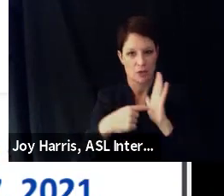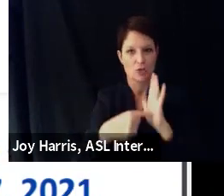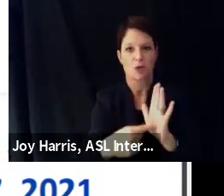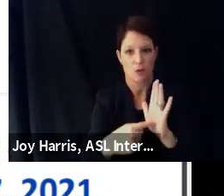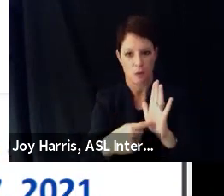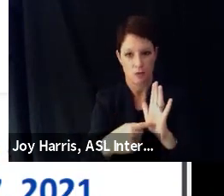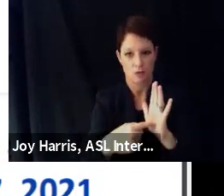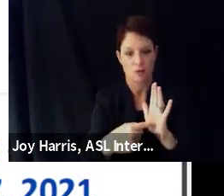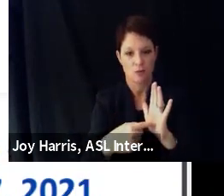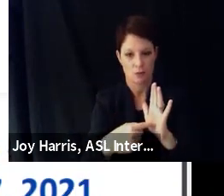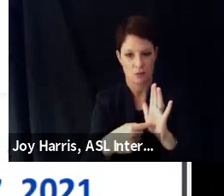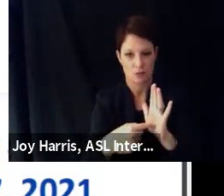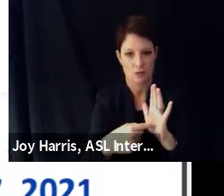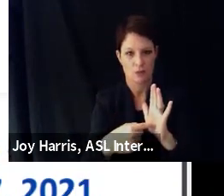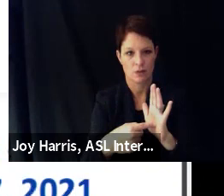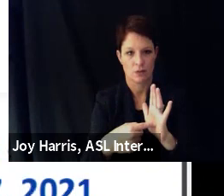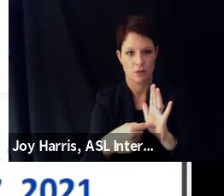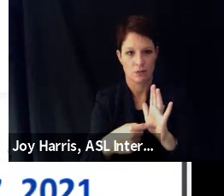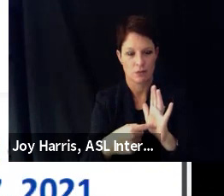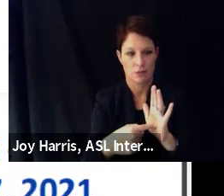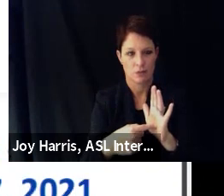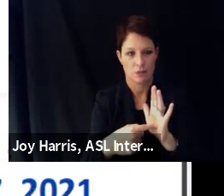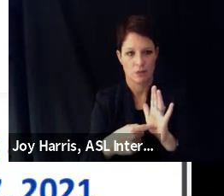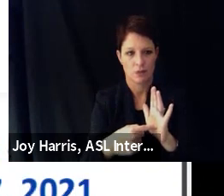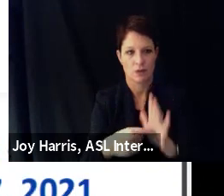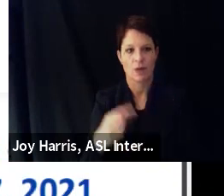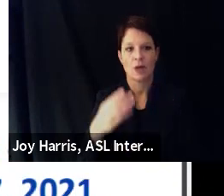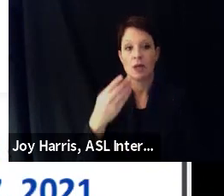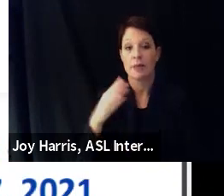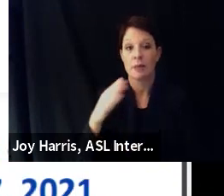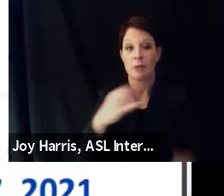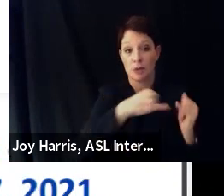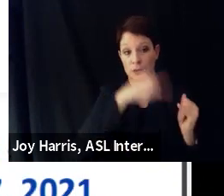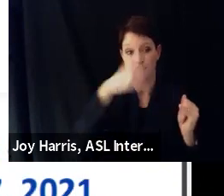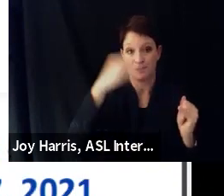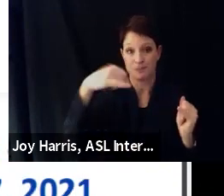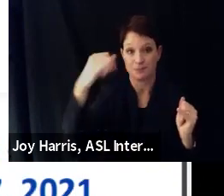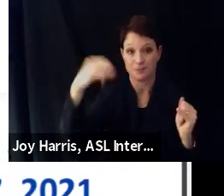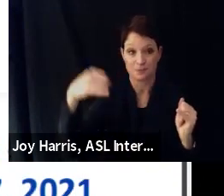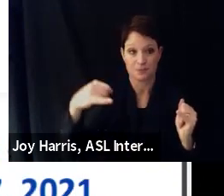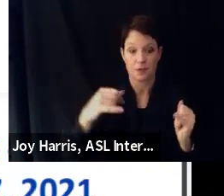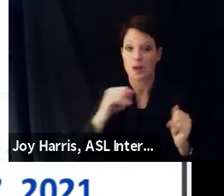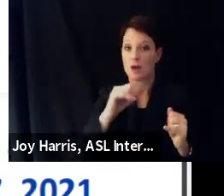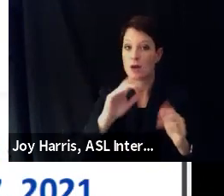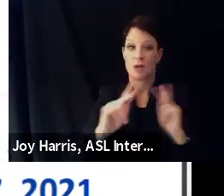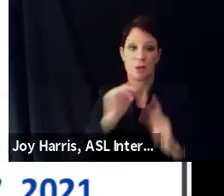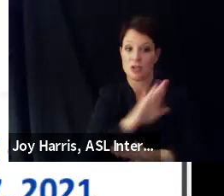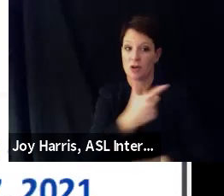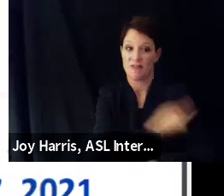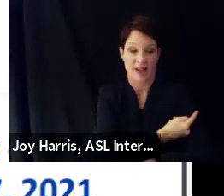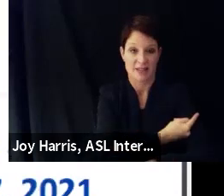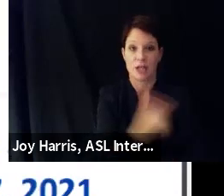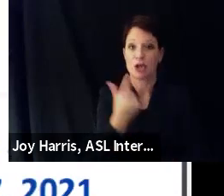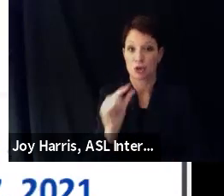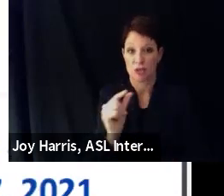that you can see the blue lines are unvaccinated people and the green lines are